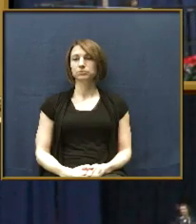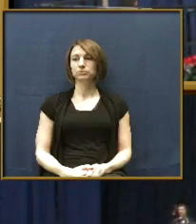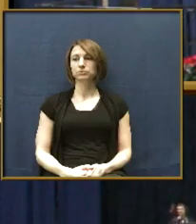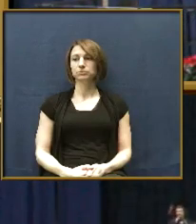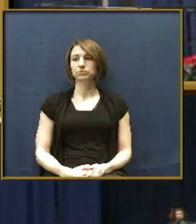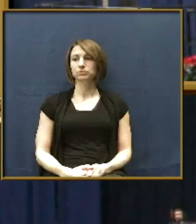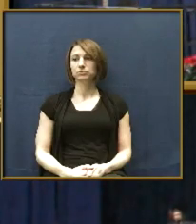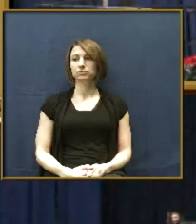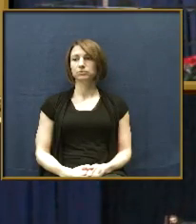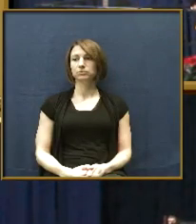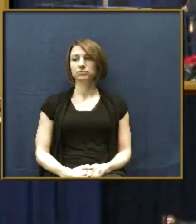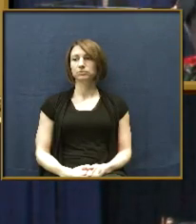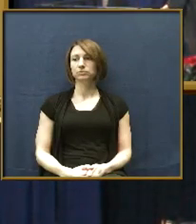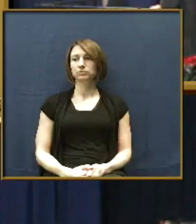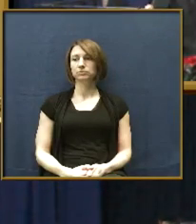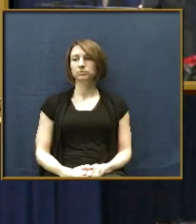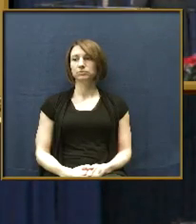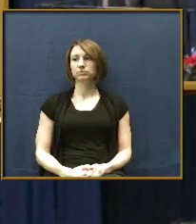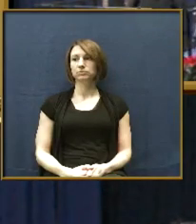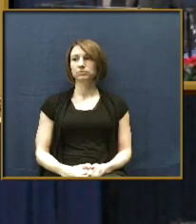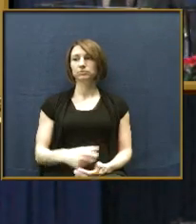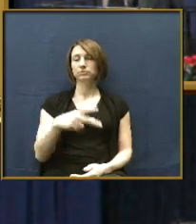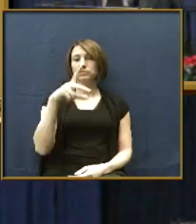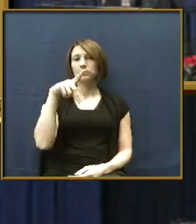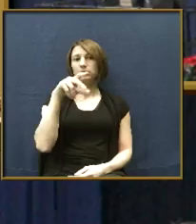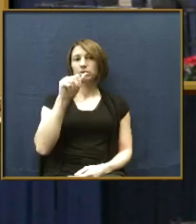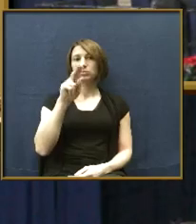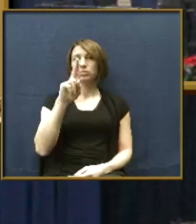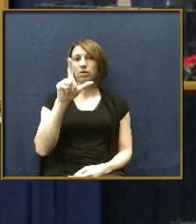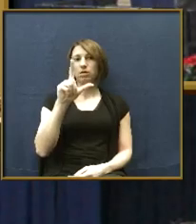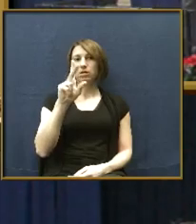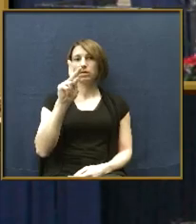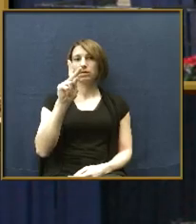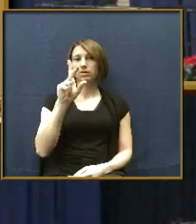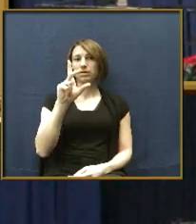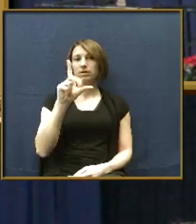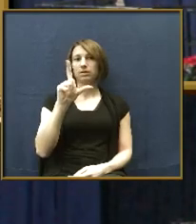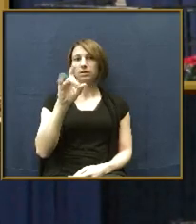Paul Adam Klein, magna cum laude.